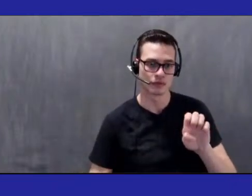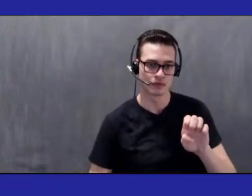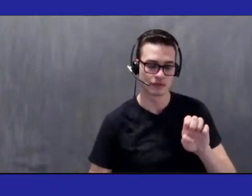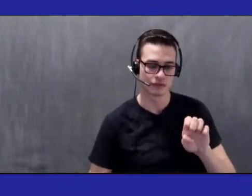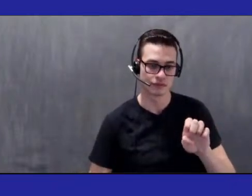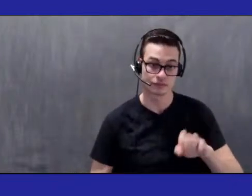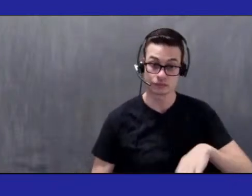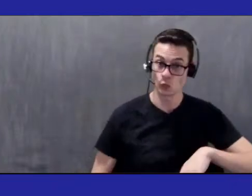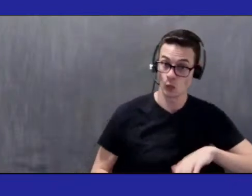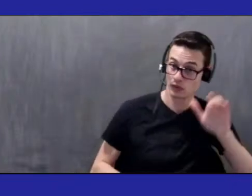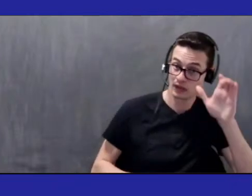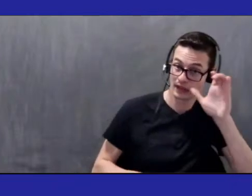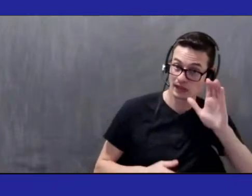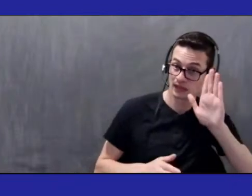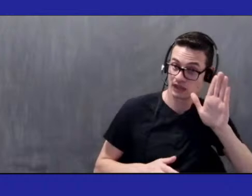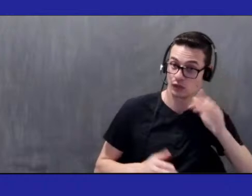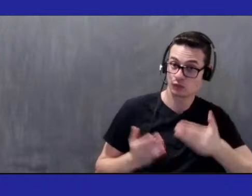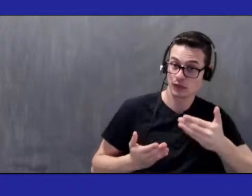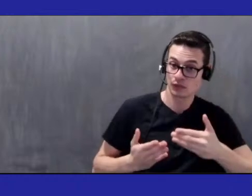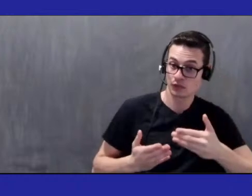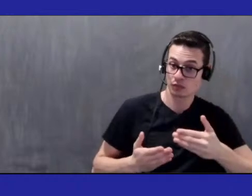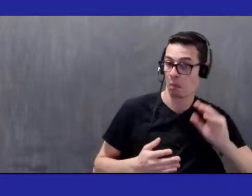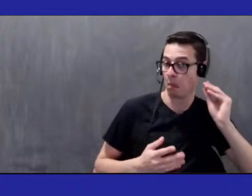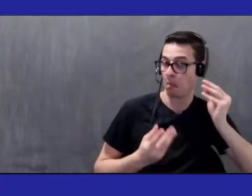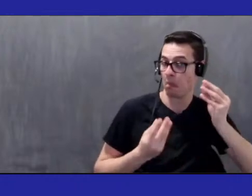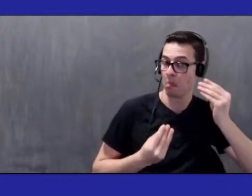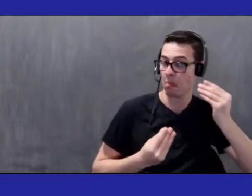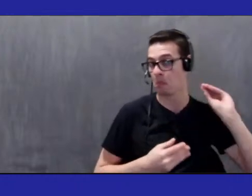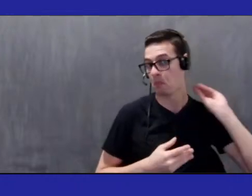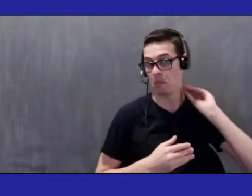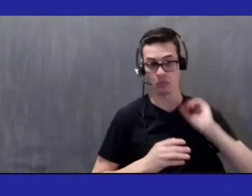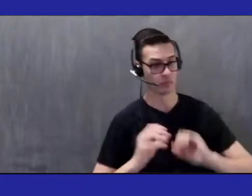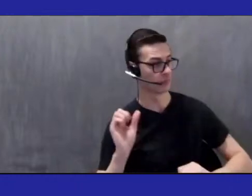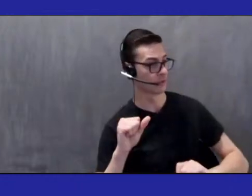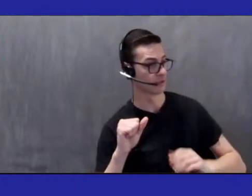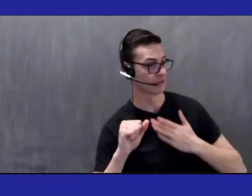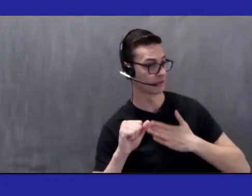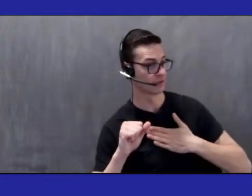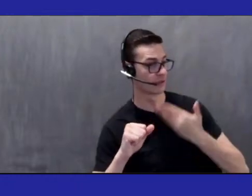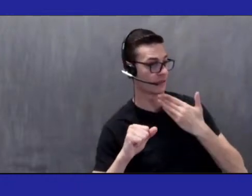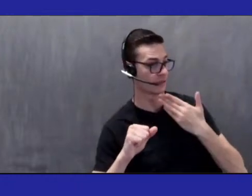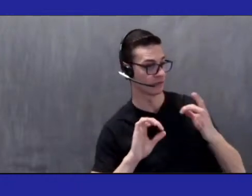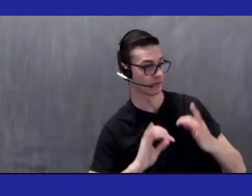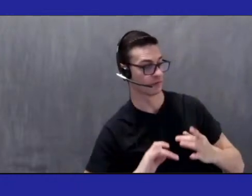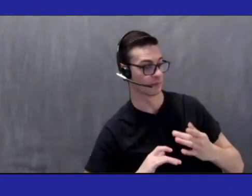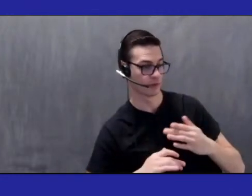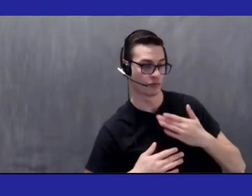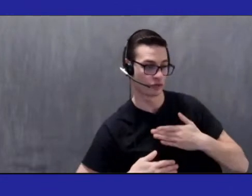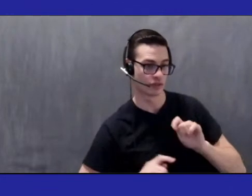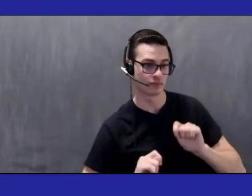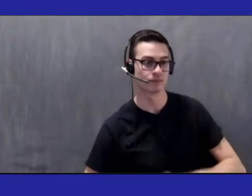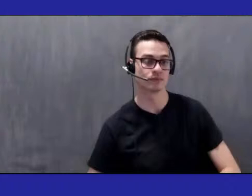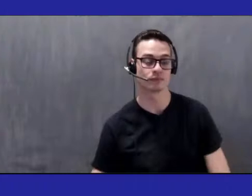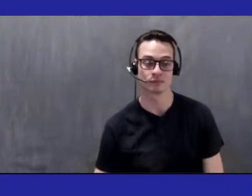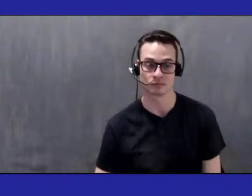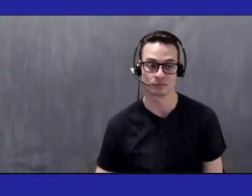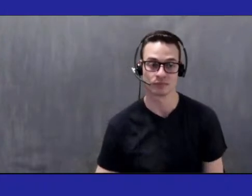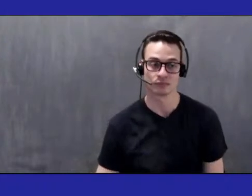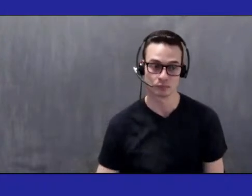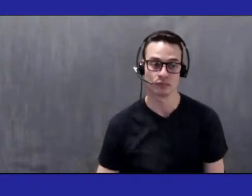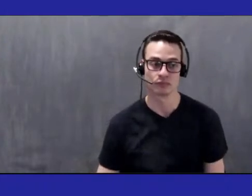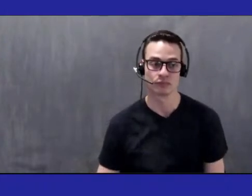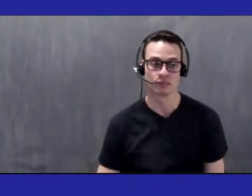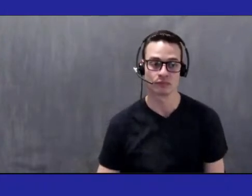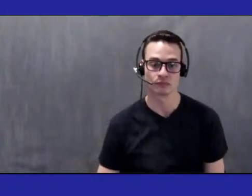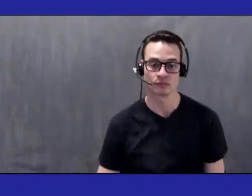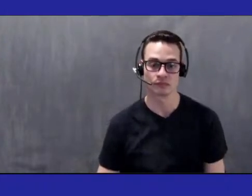to hear that you might consider it, and Yeah. it's something for you to think about. Yeah, please. Yeah. Thank you for the advice. Thank you. So I just,